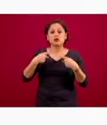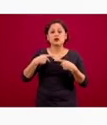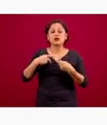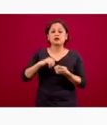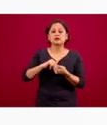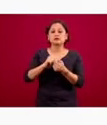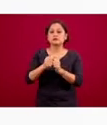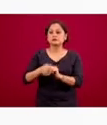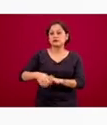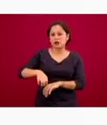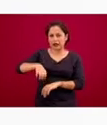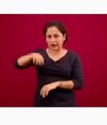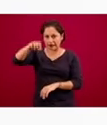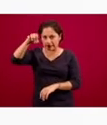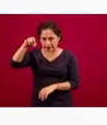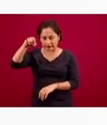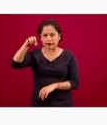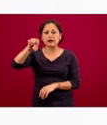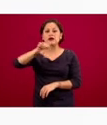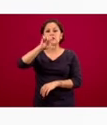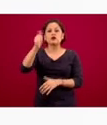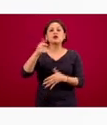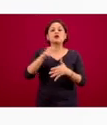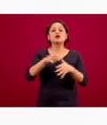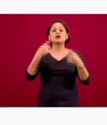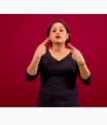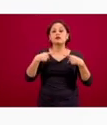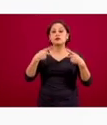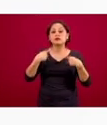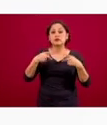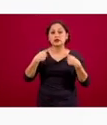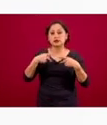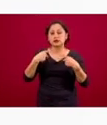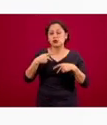people with disability, we have people